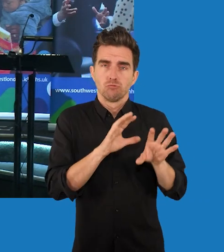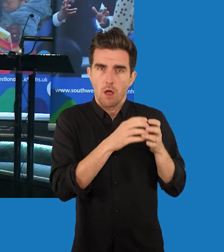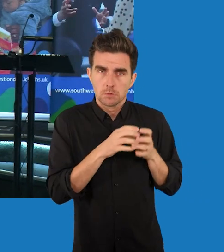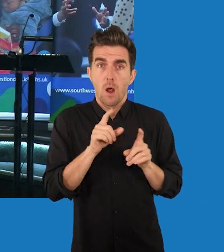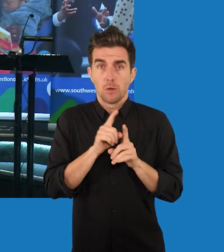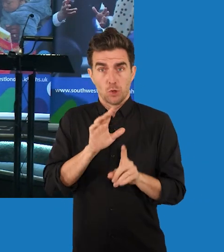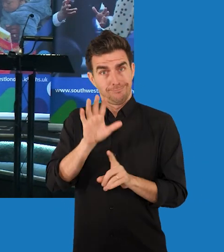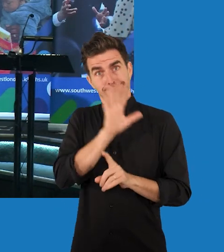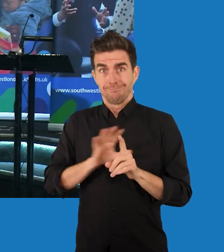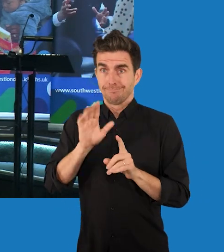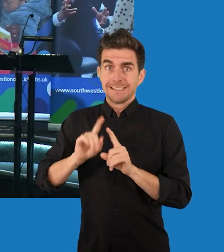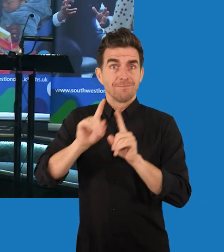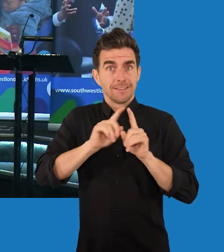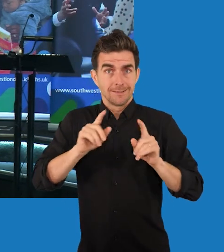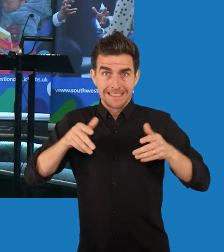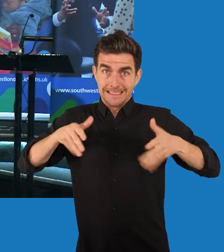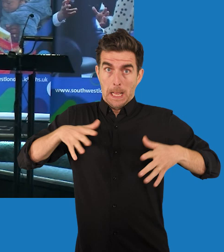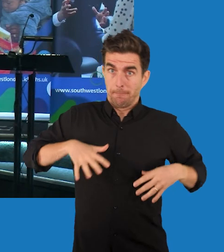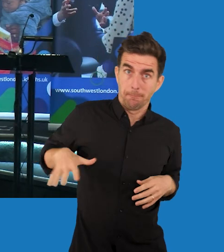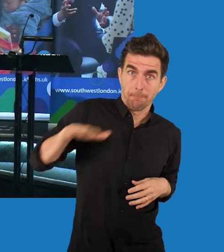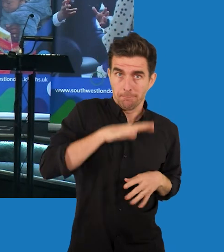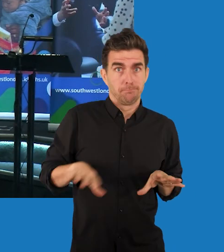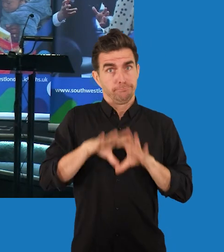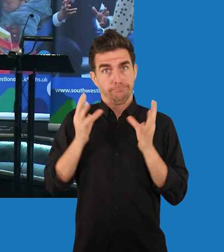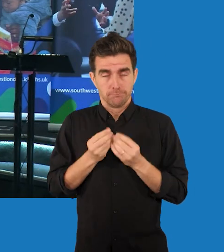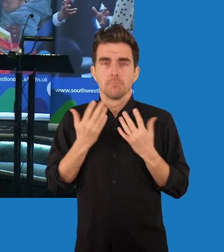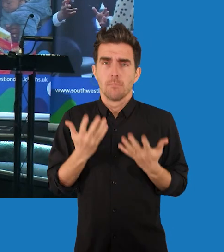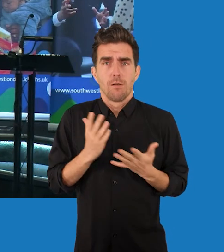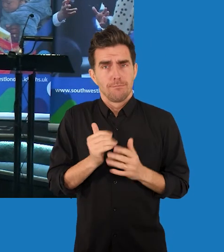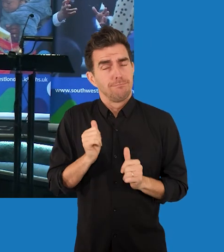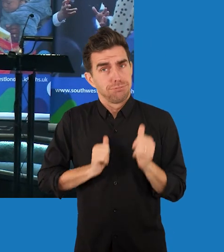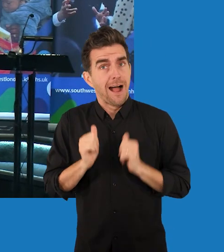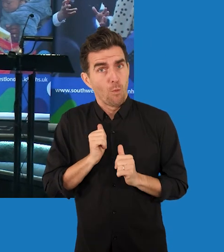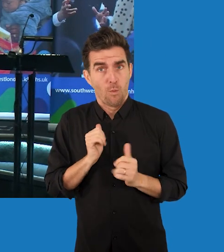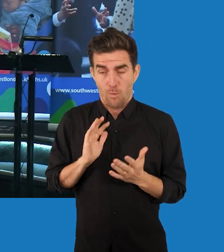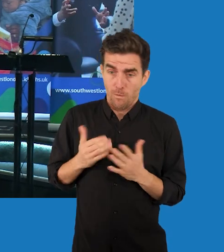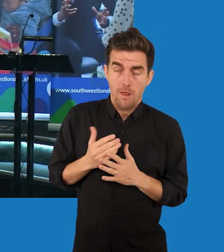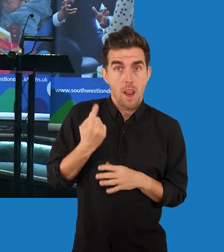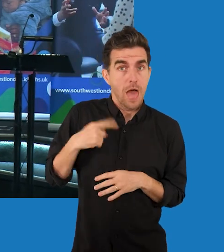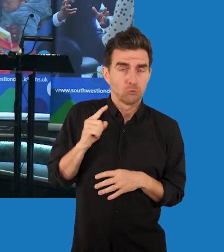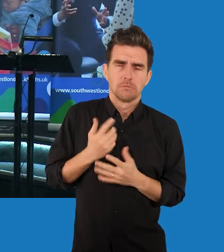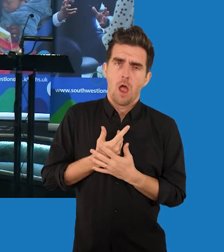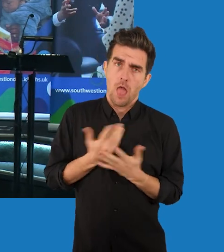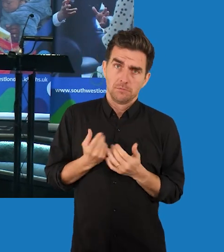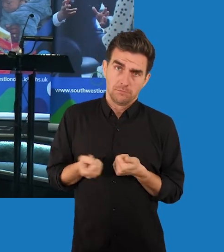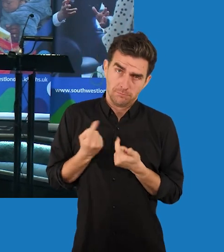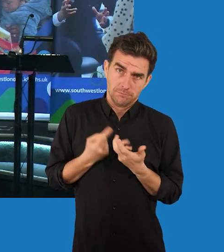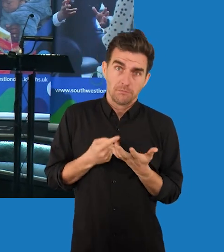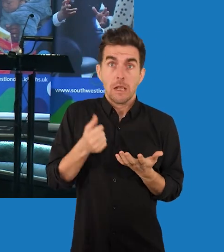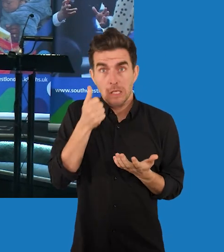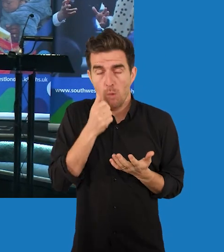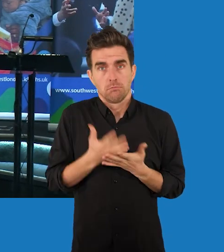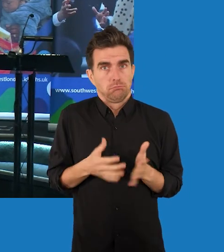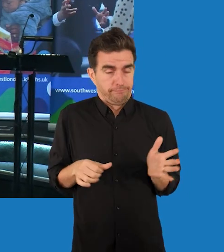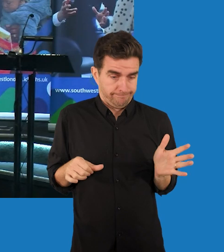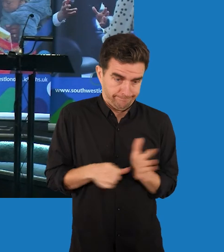provider trusts, and across the system as a whole. And I think we can be quite proud of many of our achievements last year, in spite of the fact that it was a